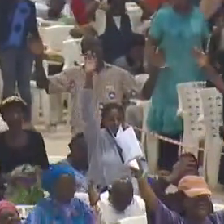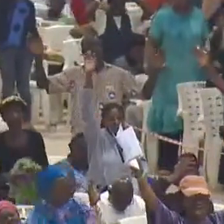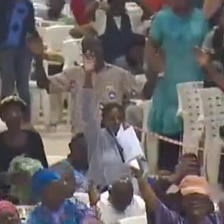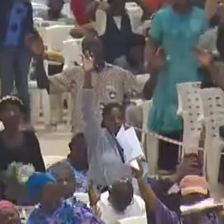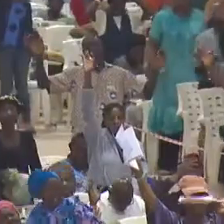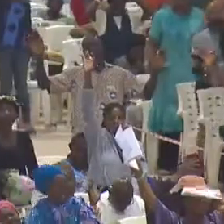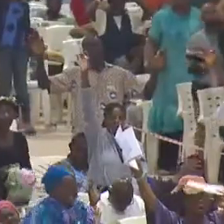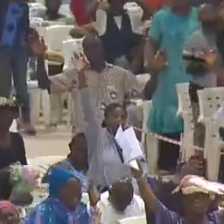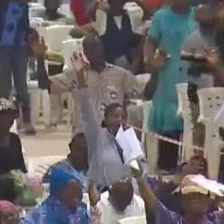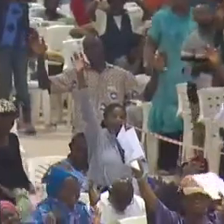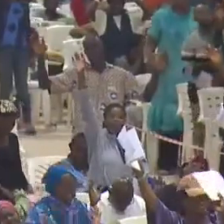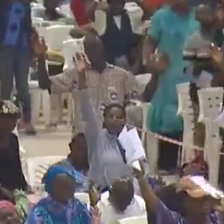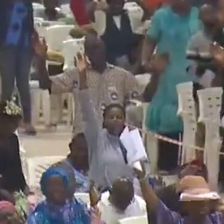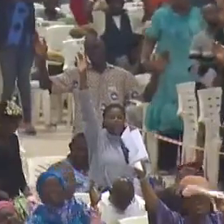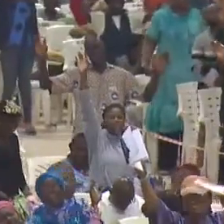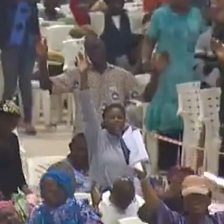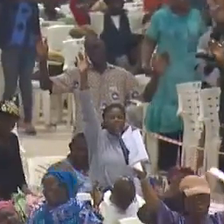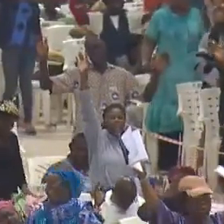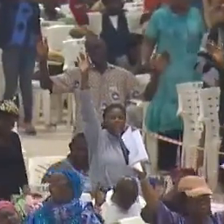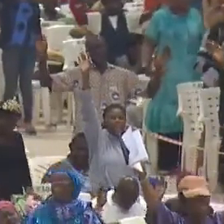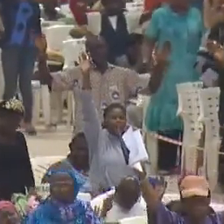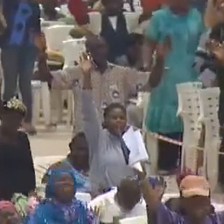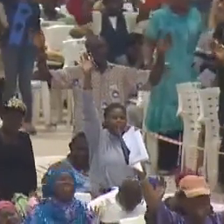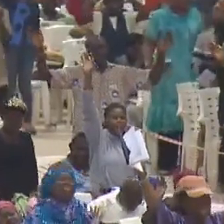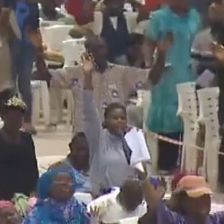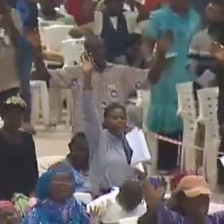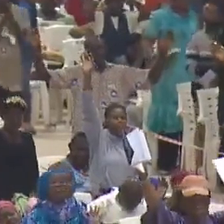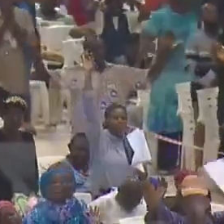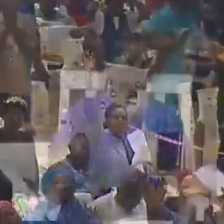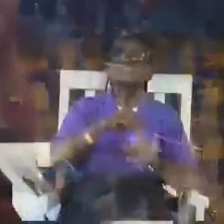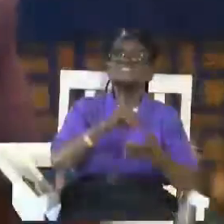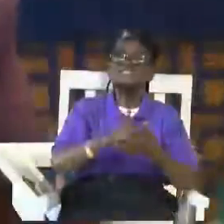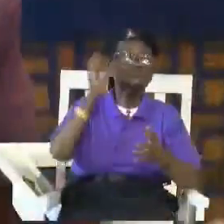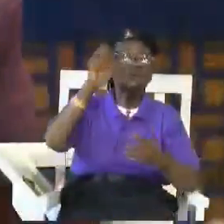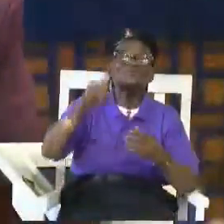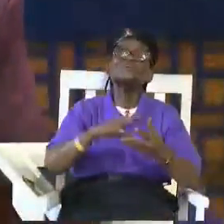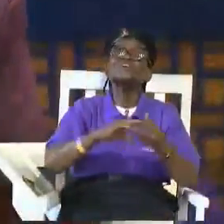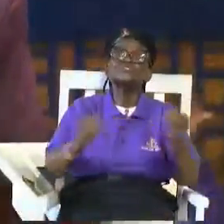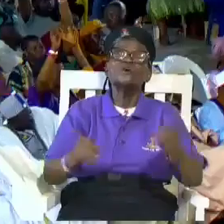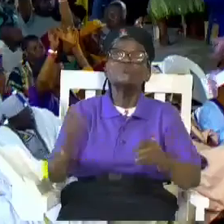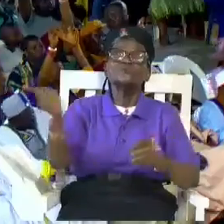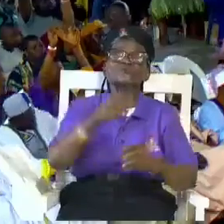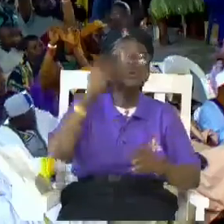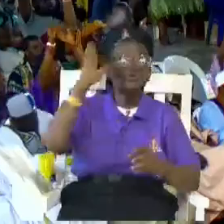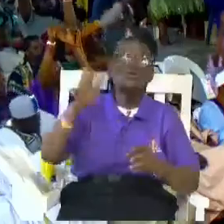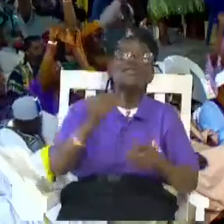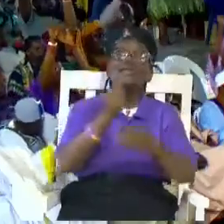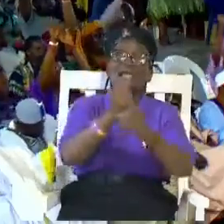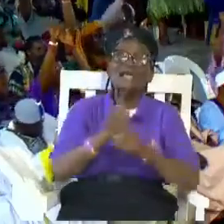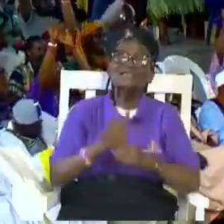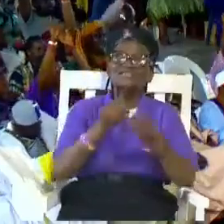you can't even think of how it can be solved. You get the solution tonight.